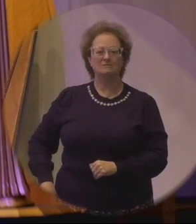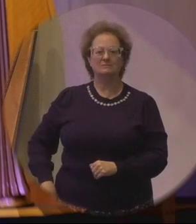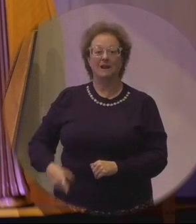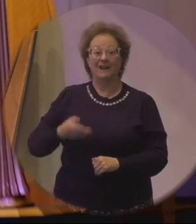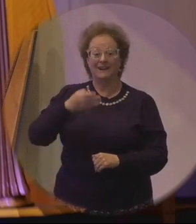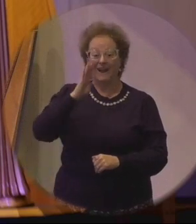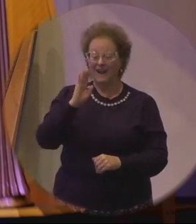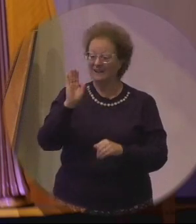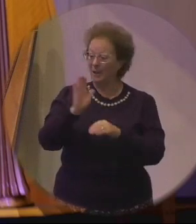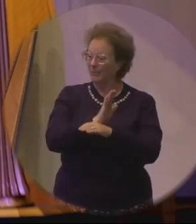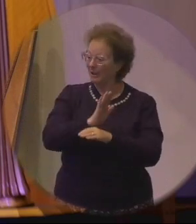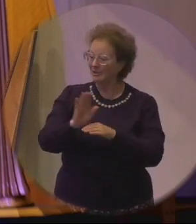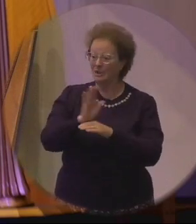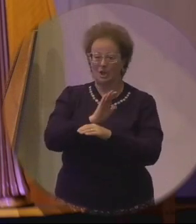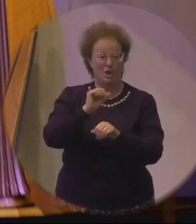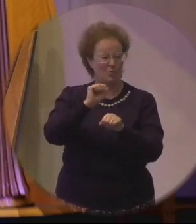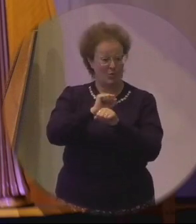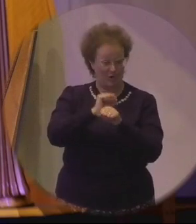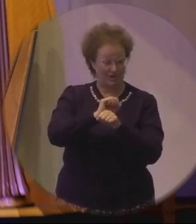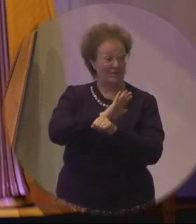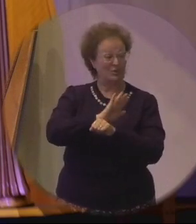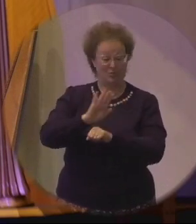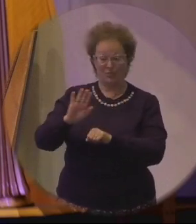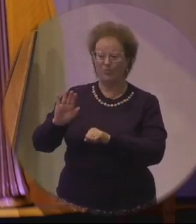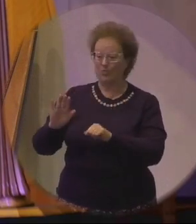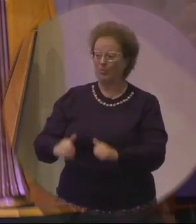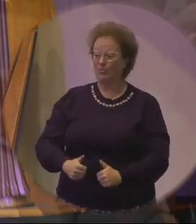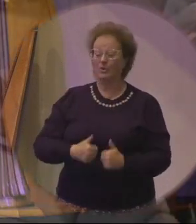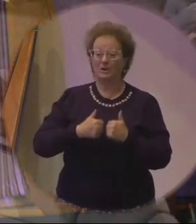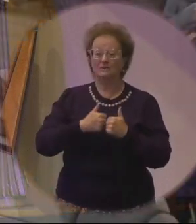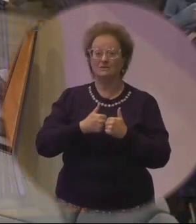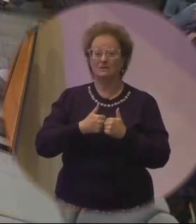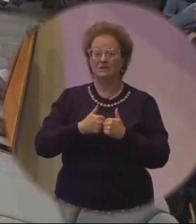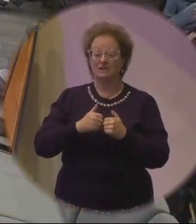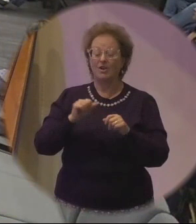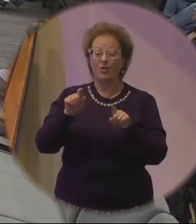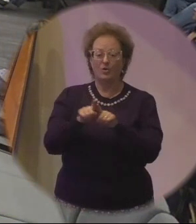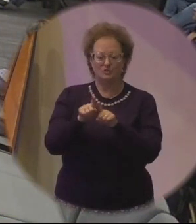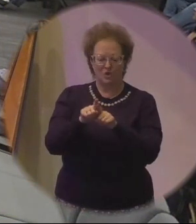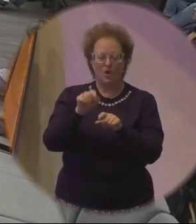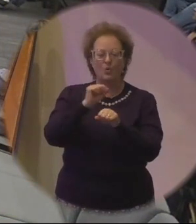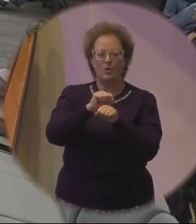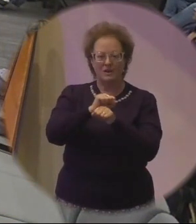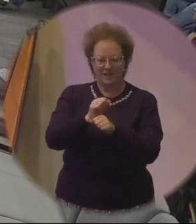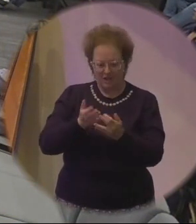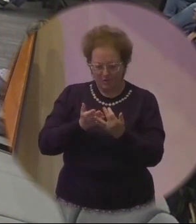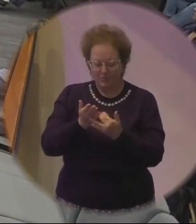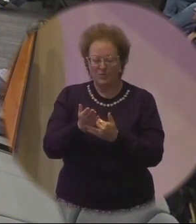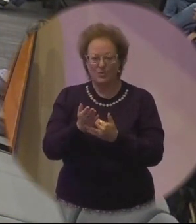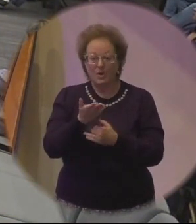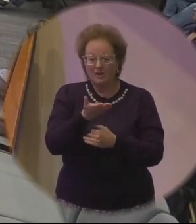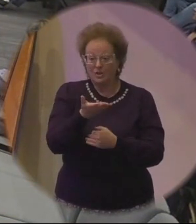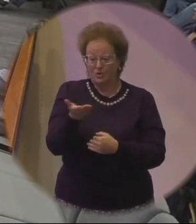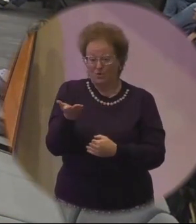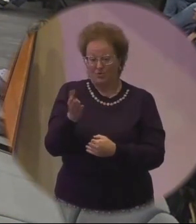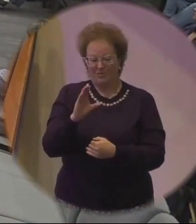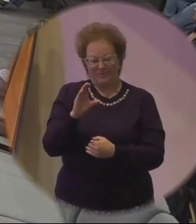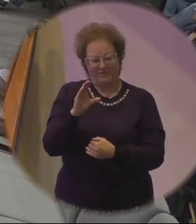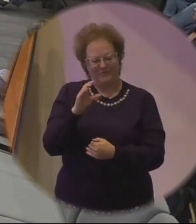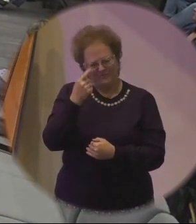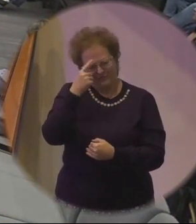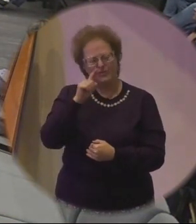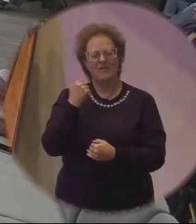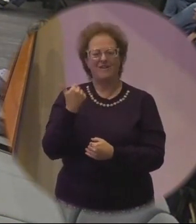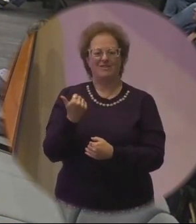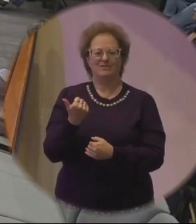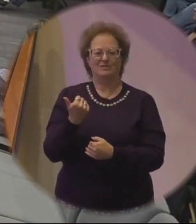is busy working in your lives, and God is busy working through you for the good of others, even when you don't see